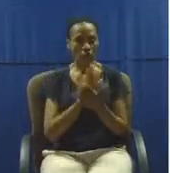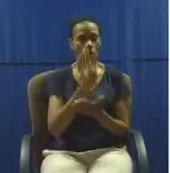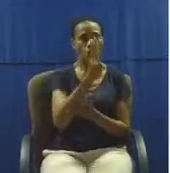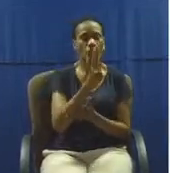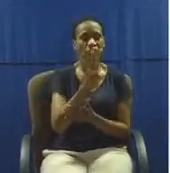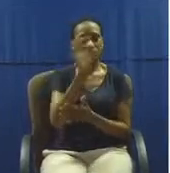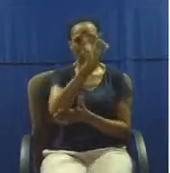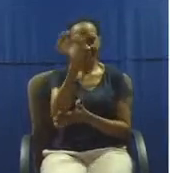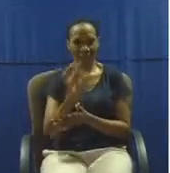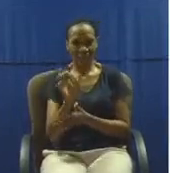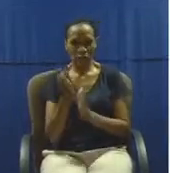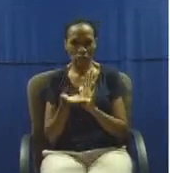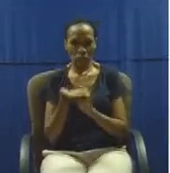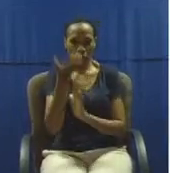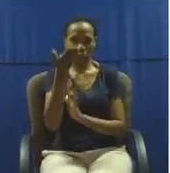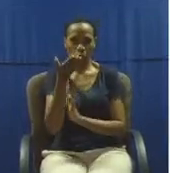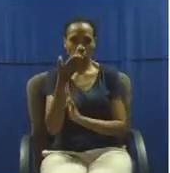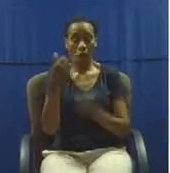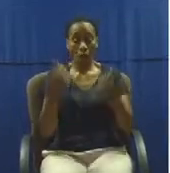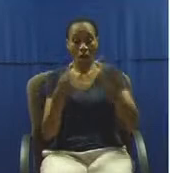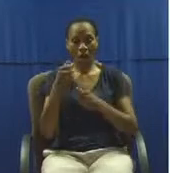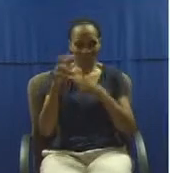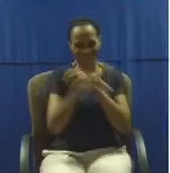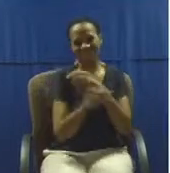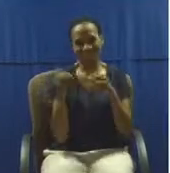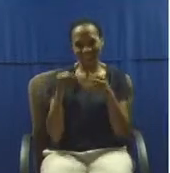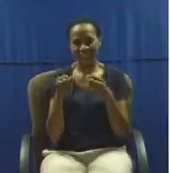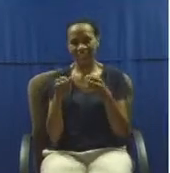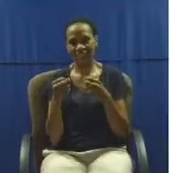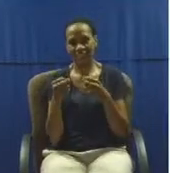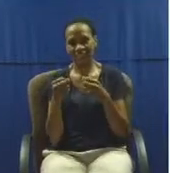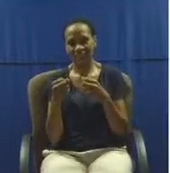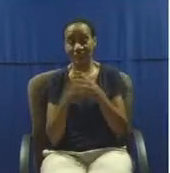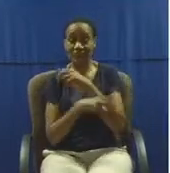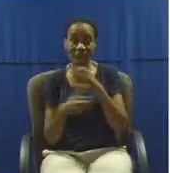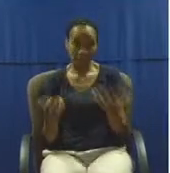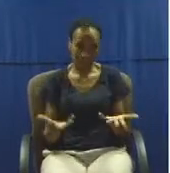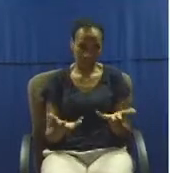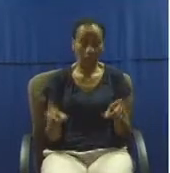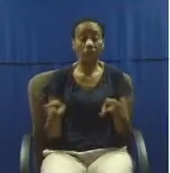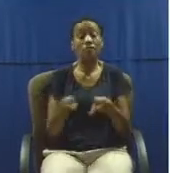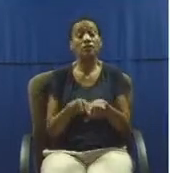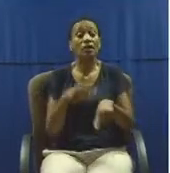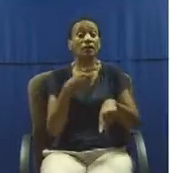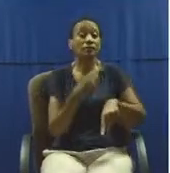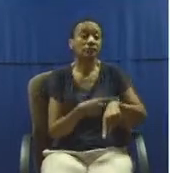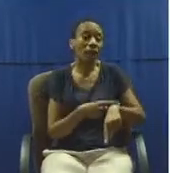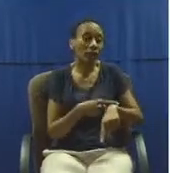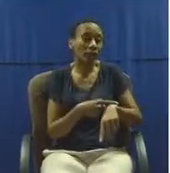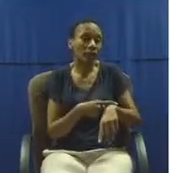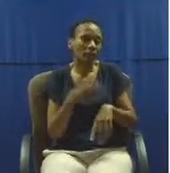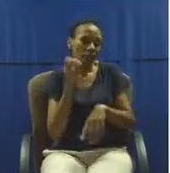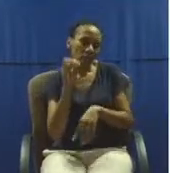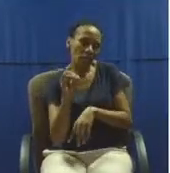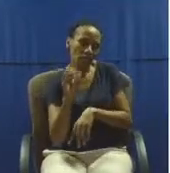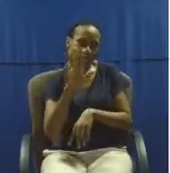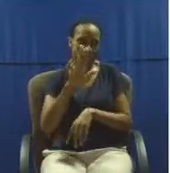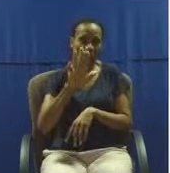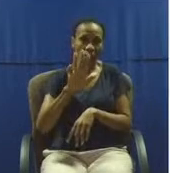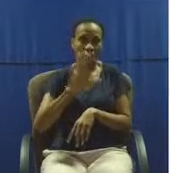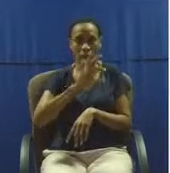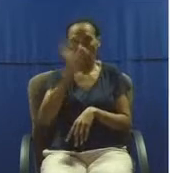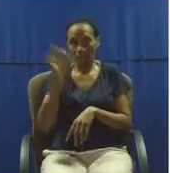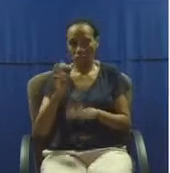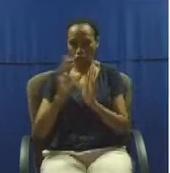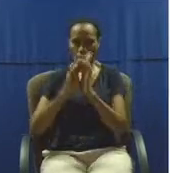14% increase in car hijackings. At the same time, there was a 9% drop